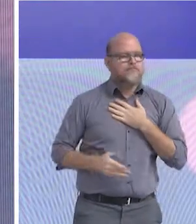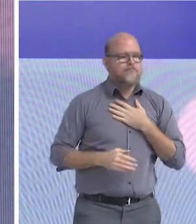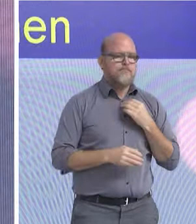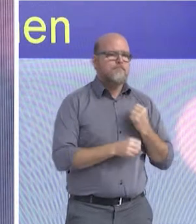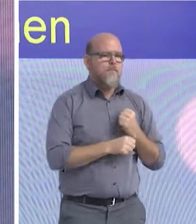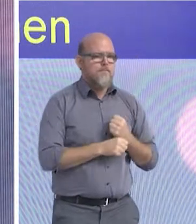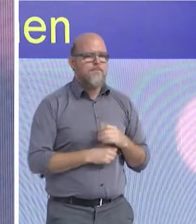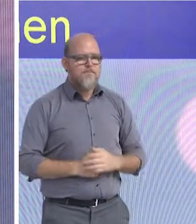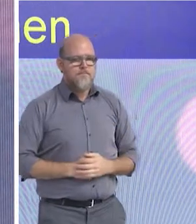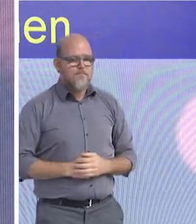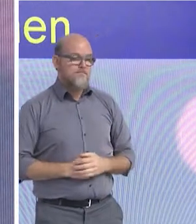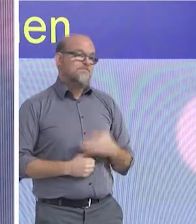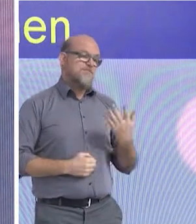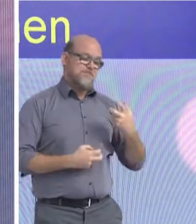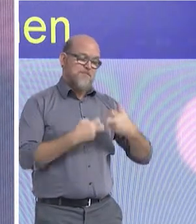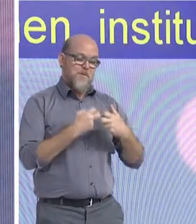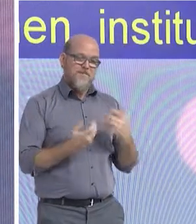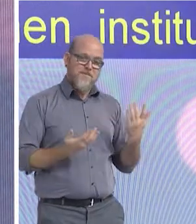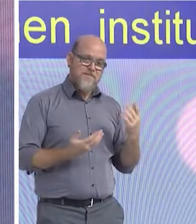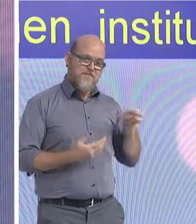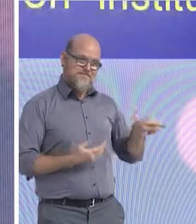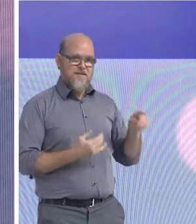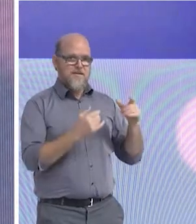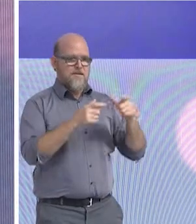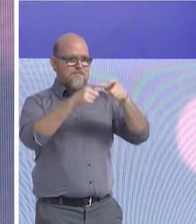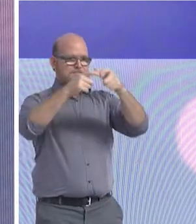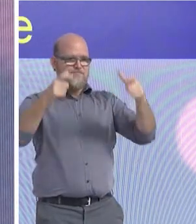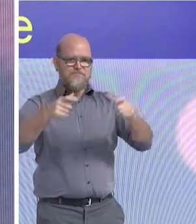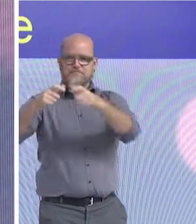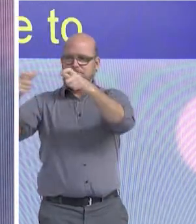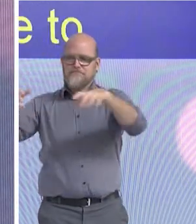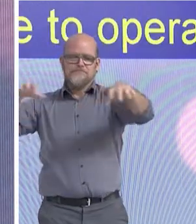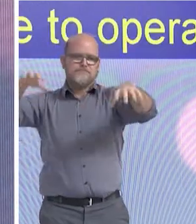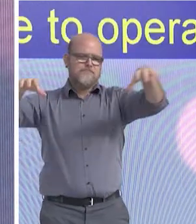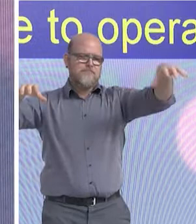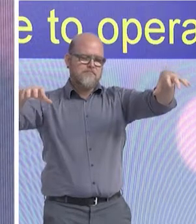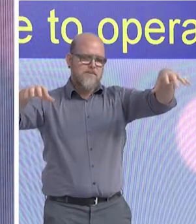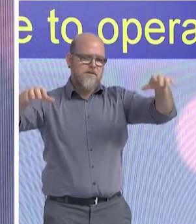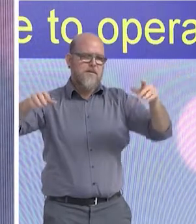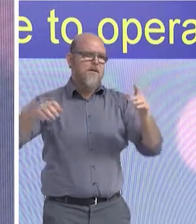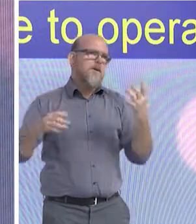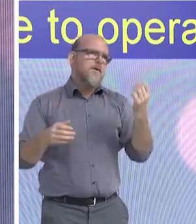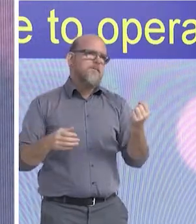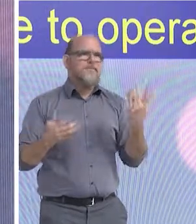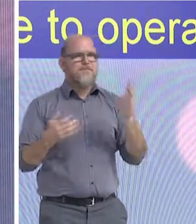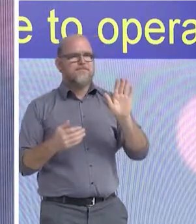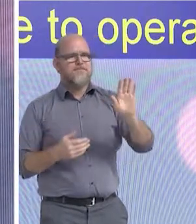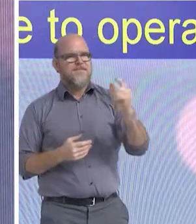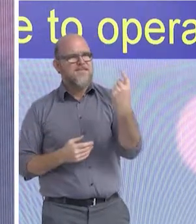aren't being able to operate as effectively as they